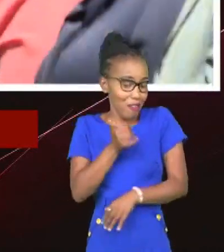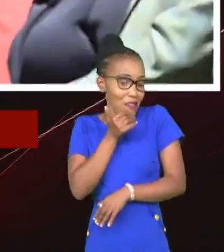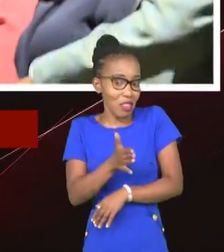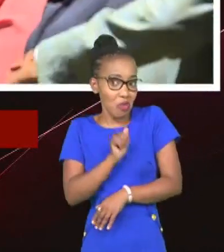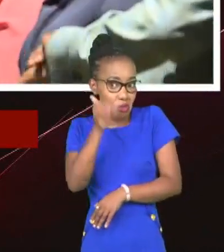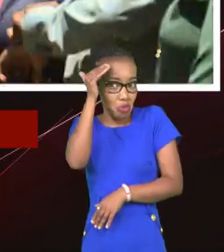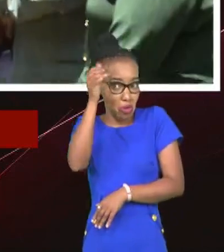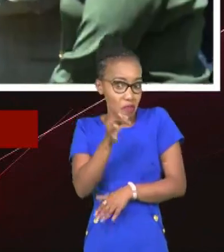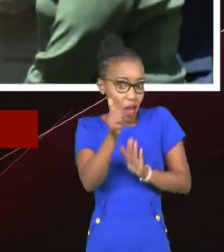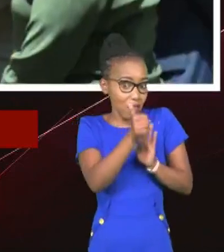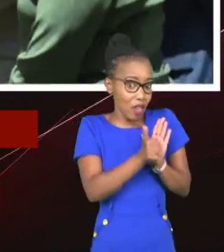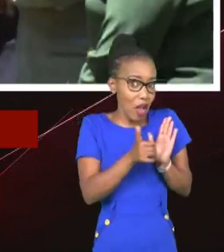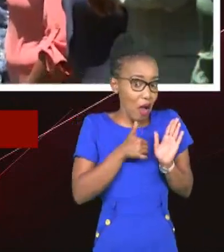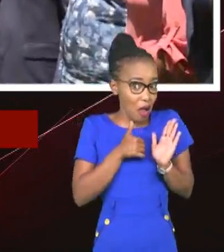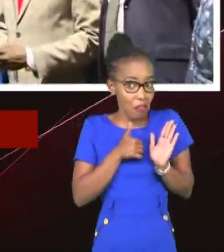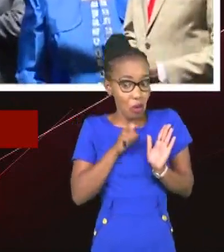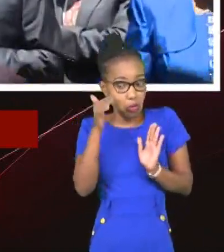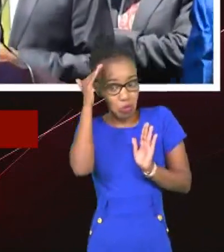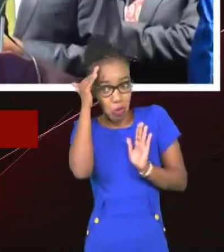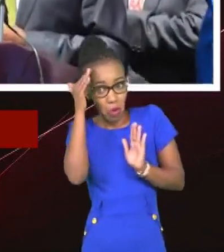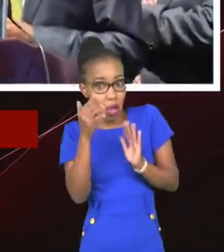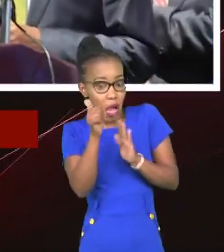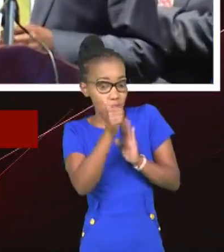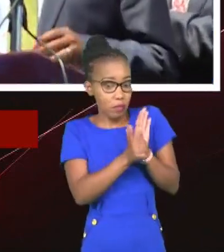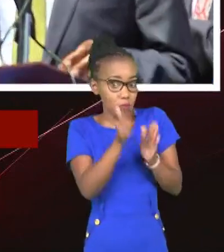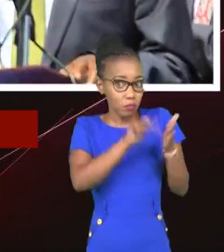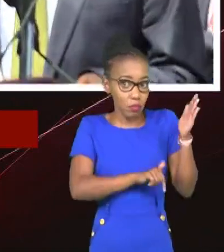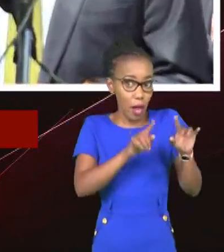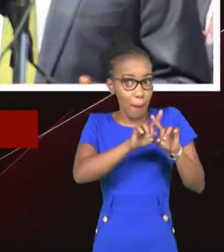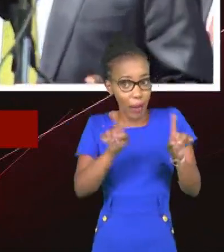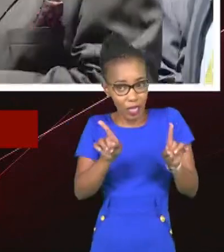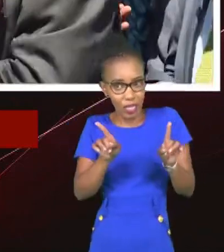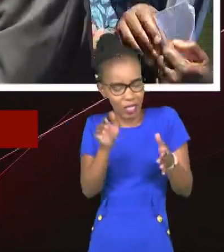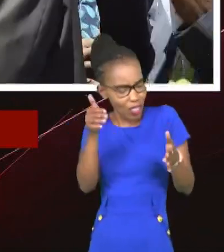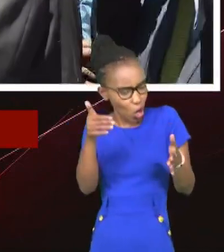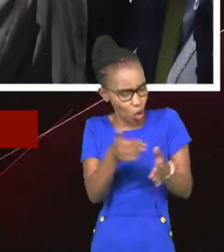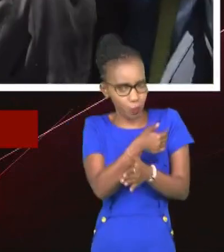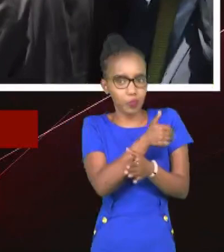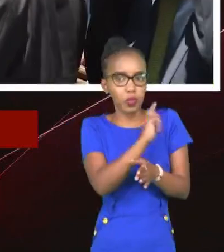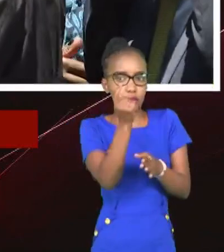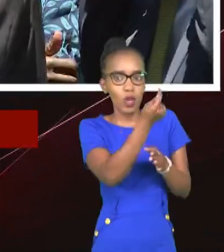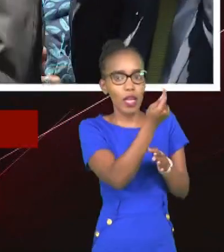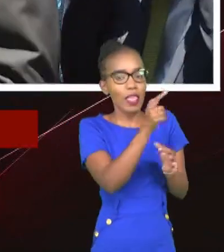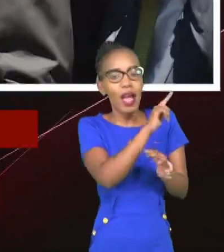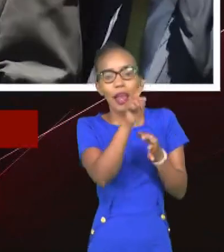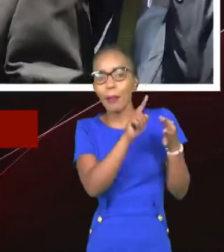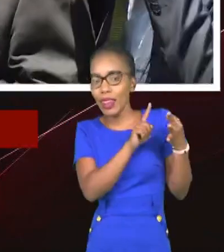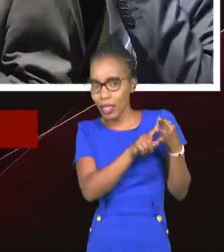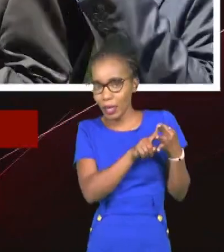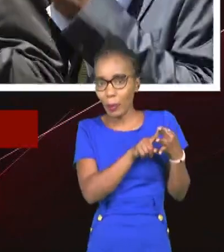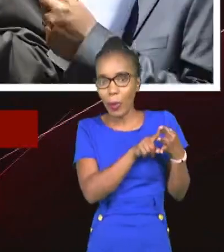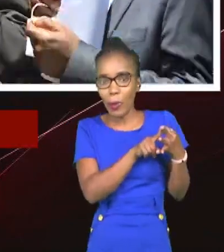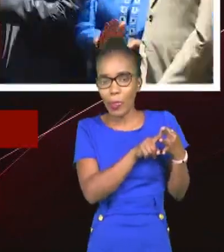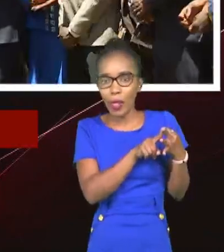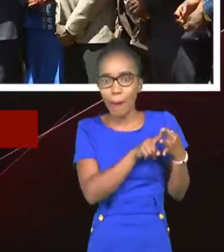have manifesto. They have not told us what they stand for. They have just said it's a breath of fresh air. That is two. Three,